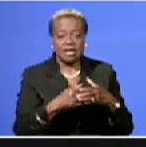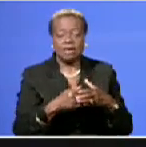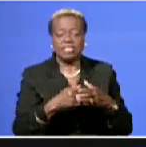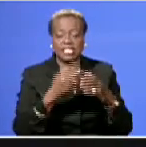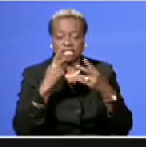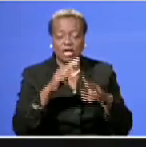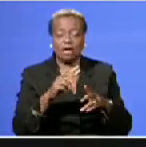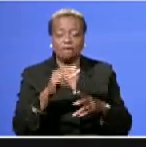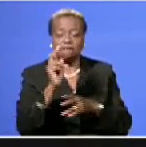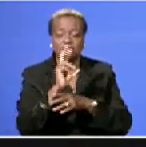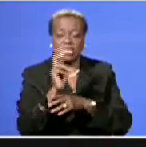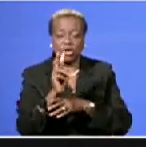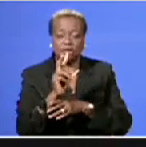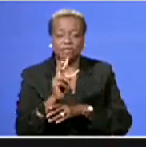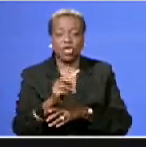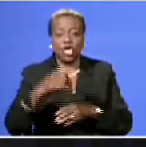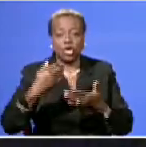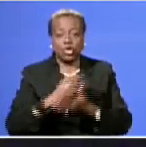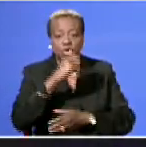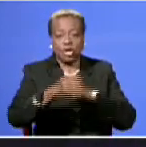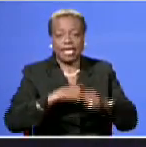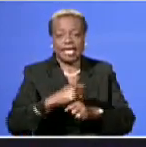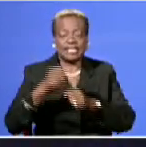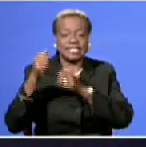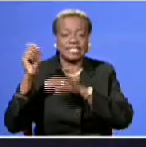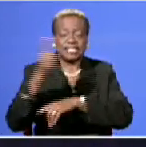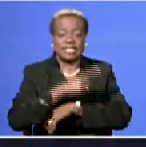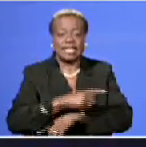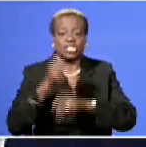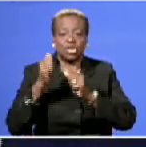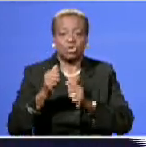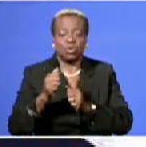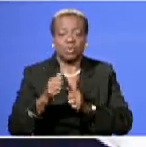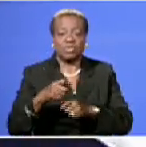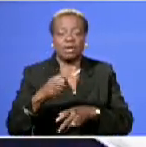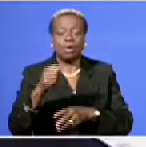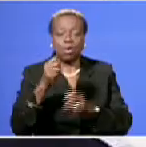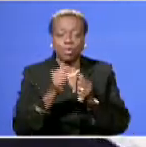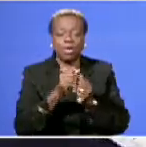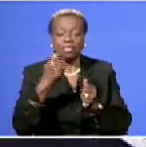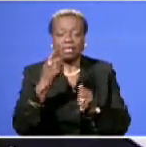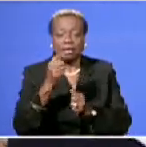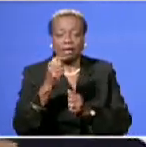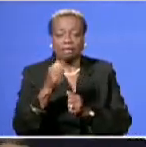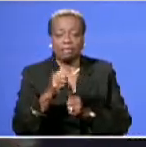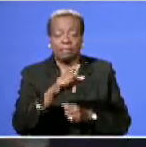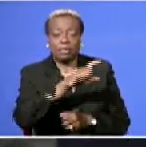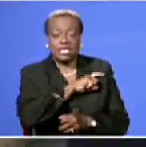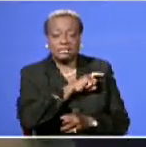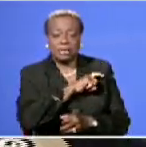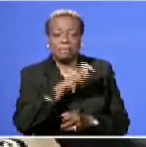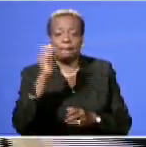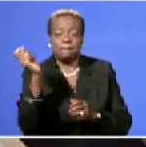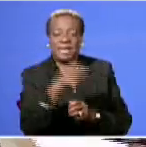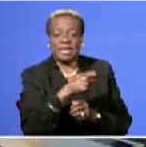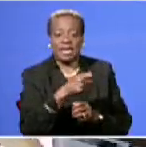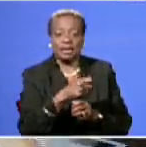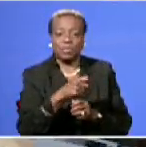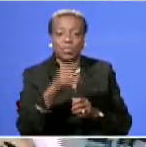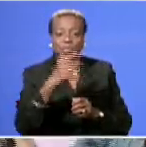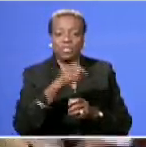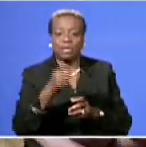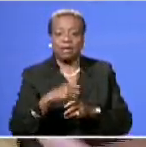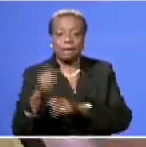the New Year's Day Junket parade showing officers striking a number of young men with batons. The Commissioner of Police says he has recruited